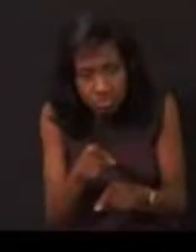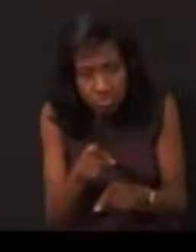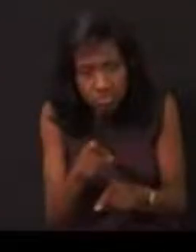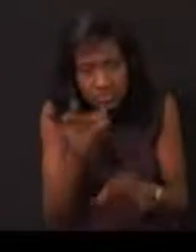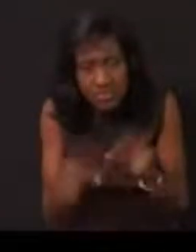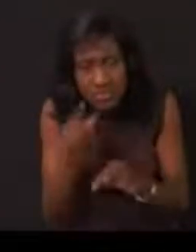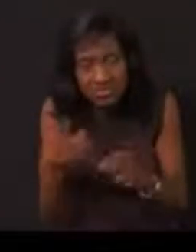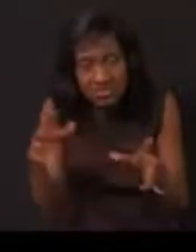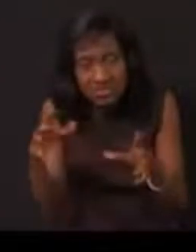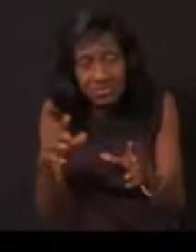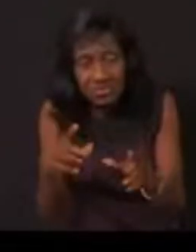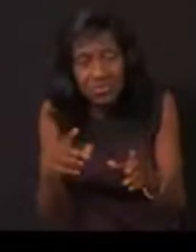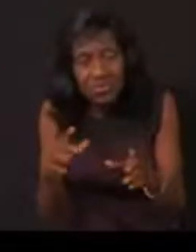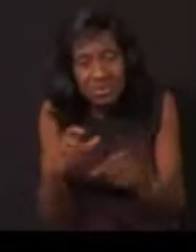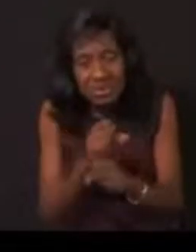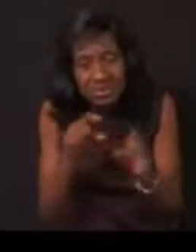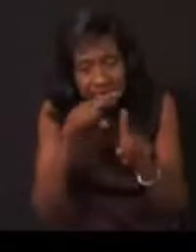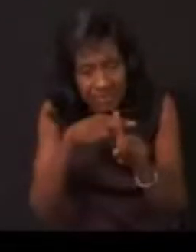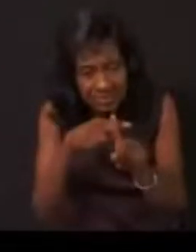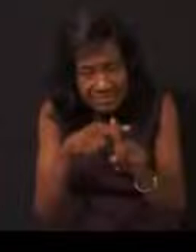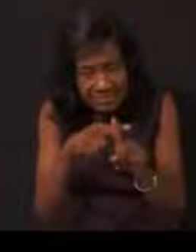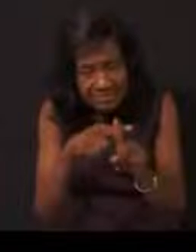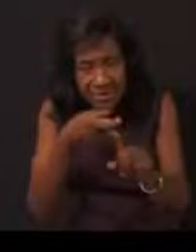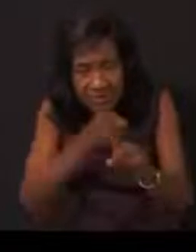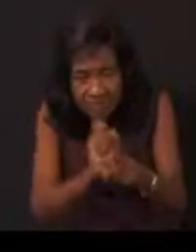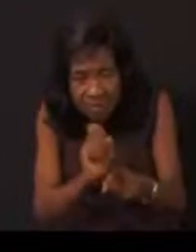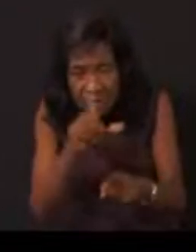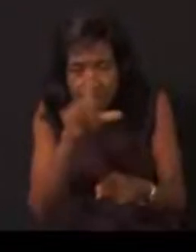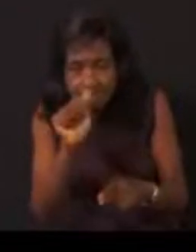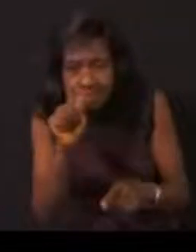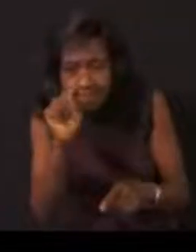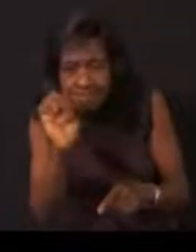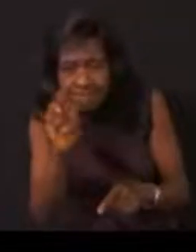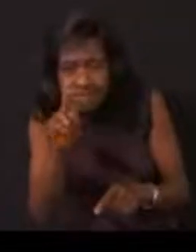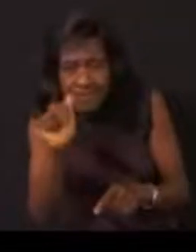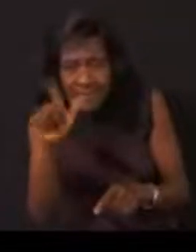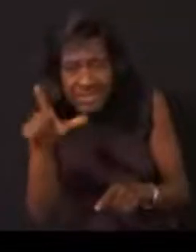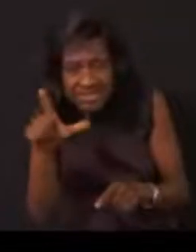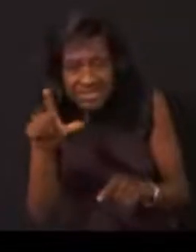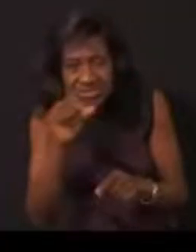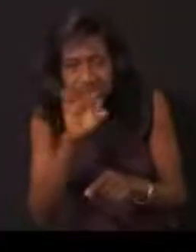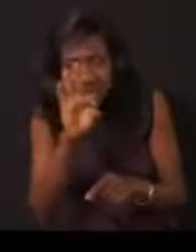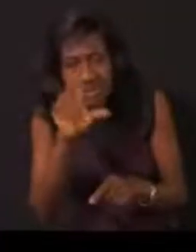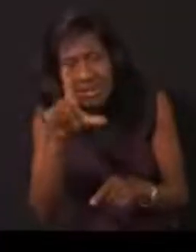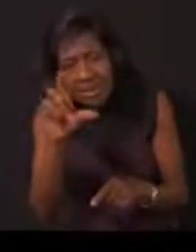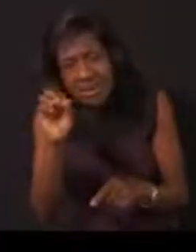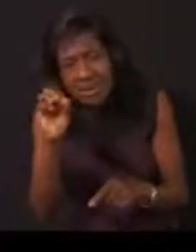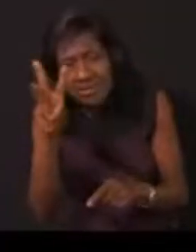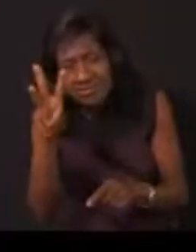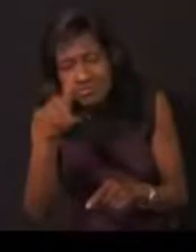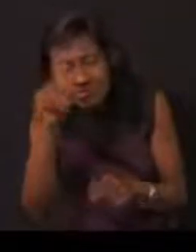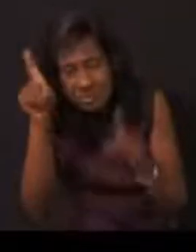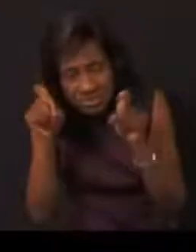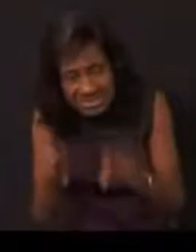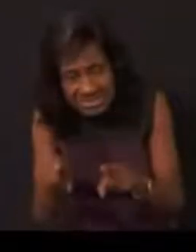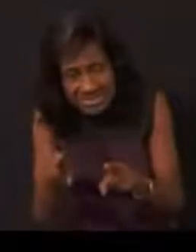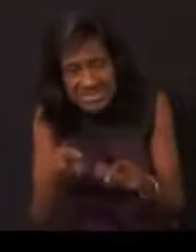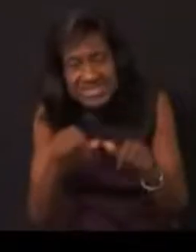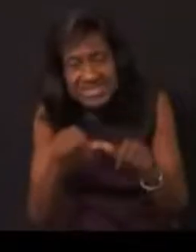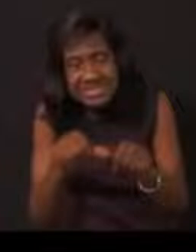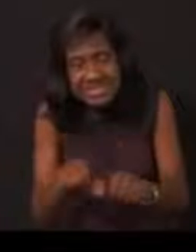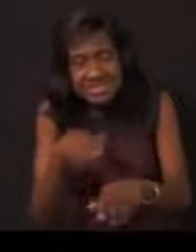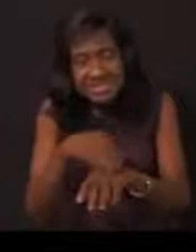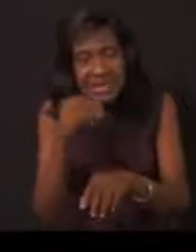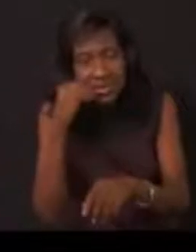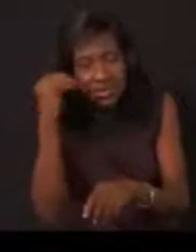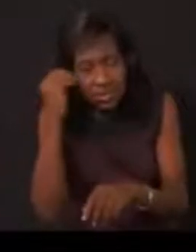And this study has shown that lateral flow tests are more than 80% effective detecting any level of